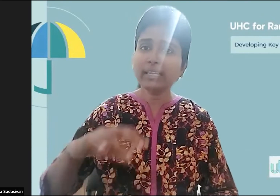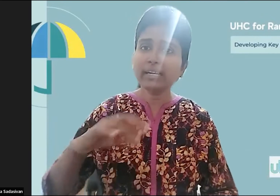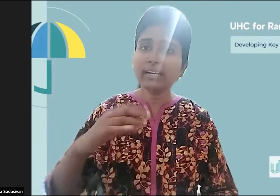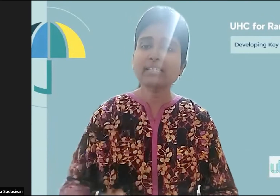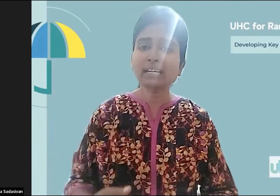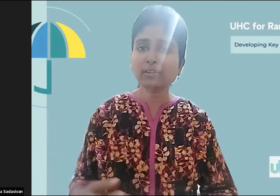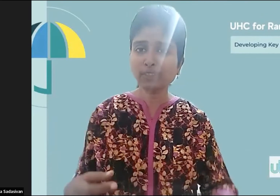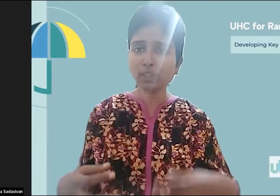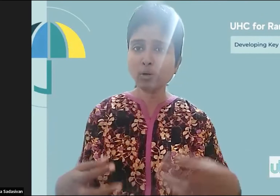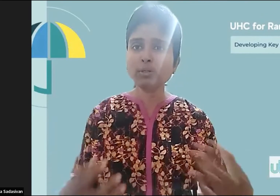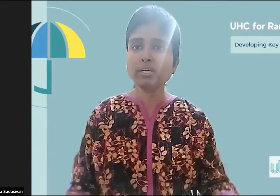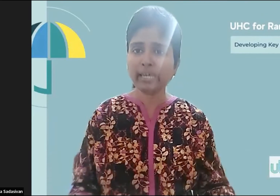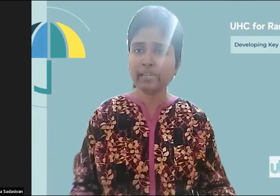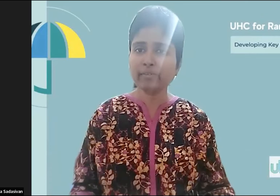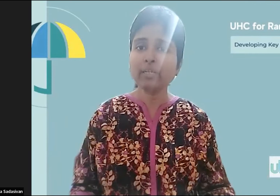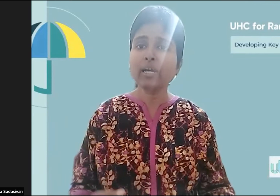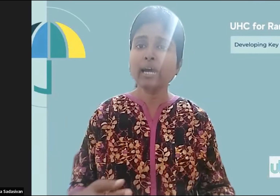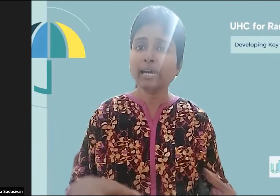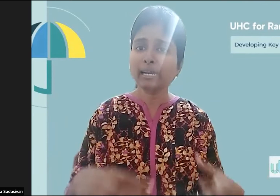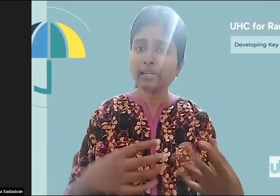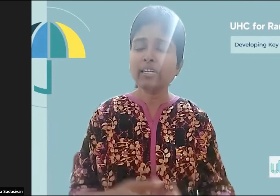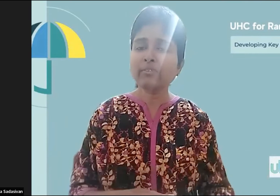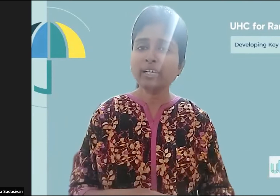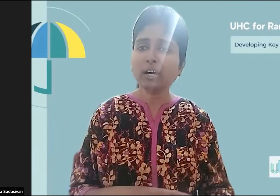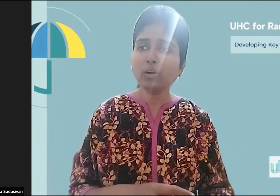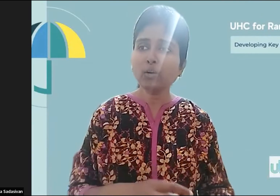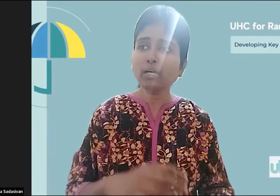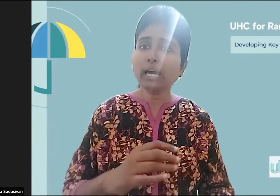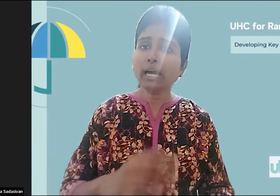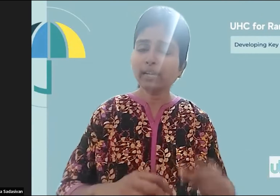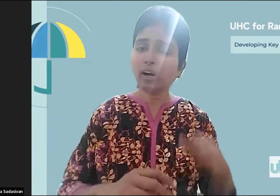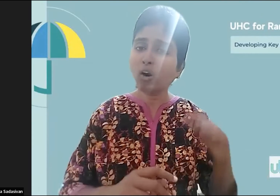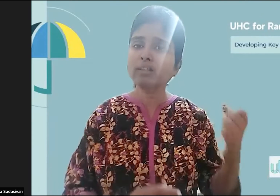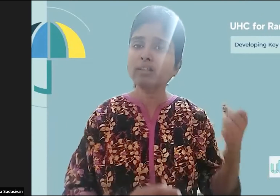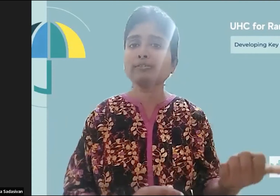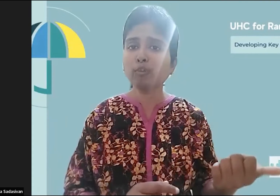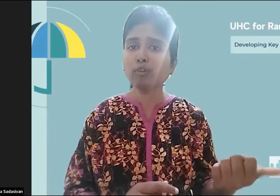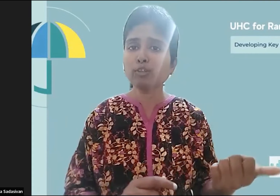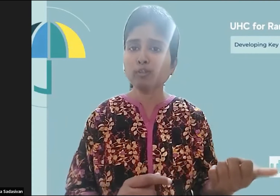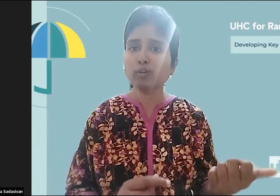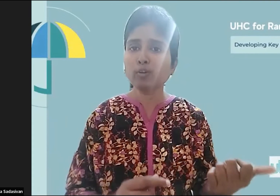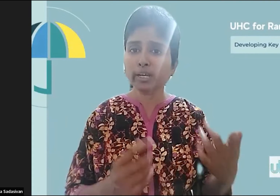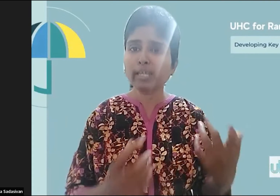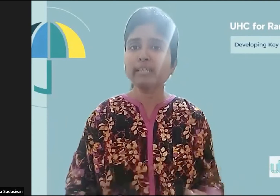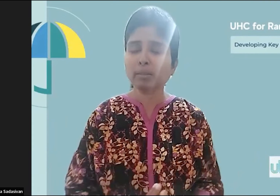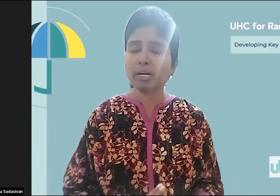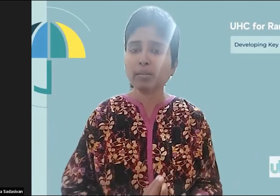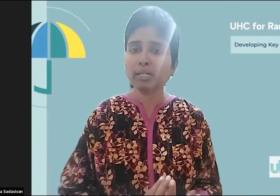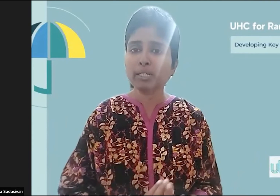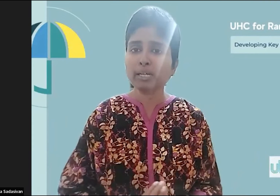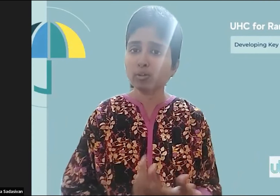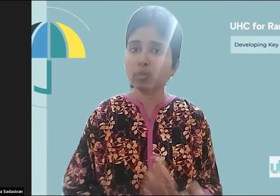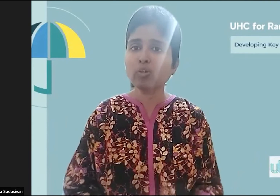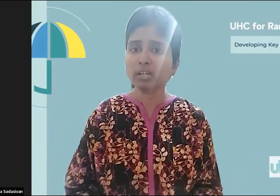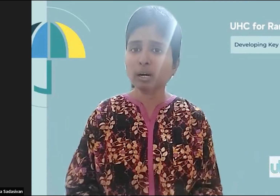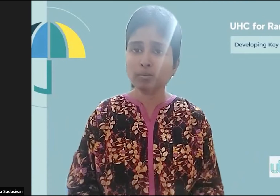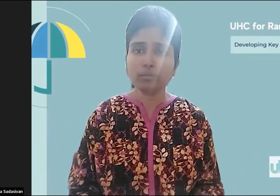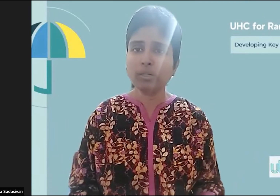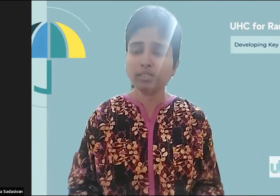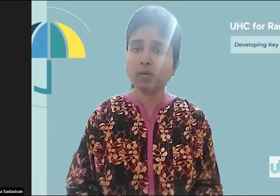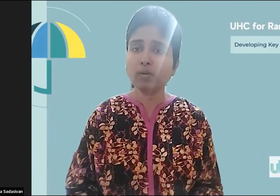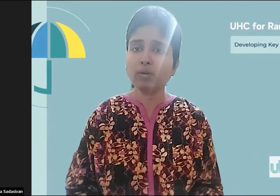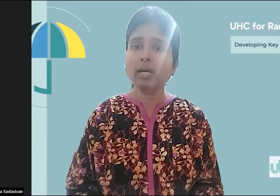when they are stuck without a caregiver and are living alone and on the 4th floor in their apartment and could not